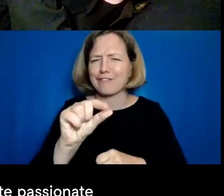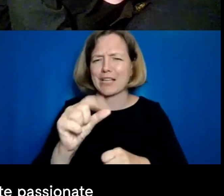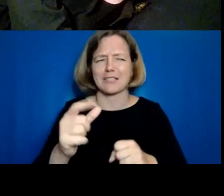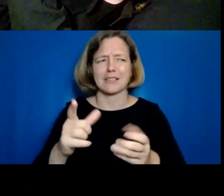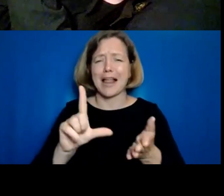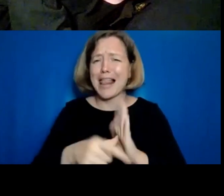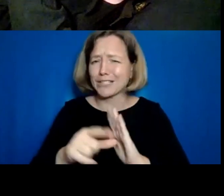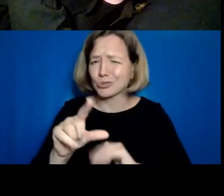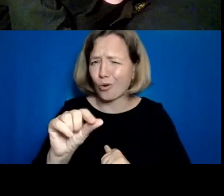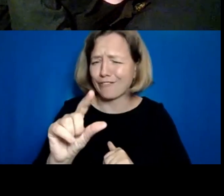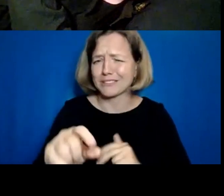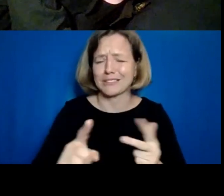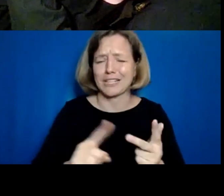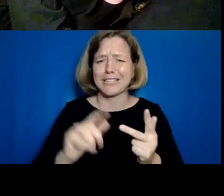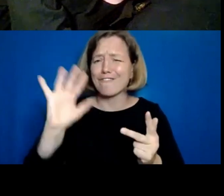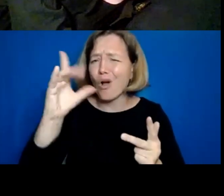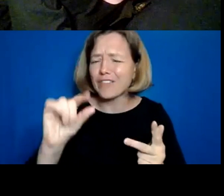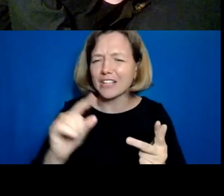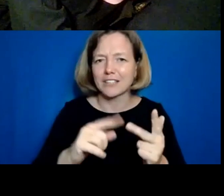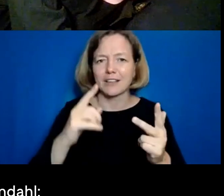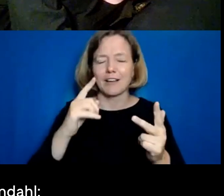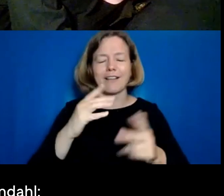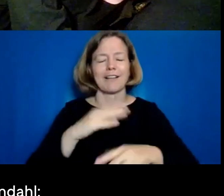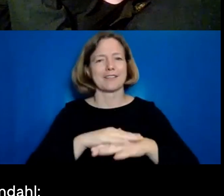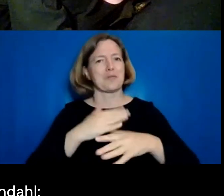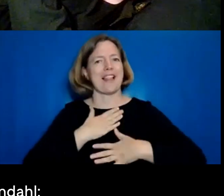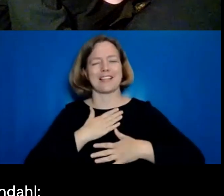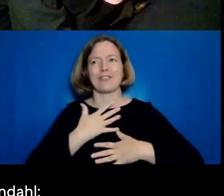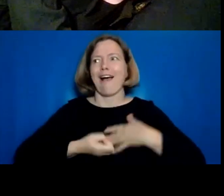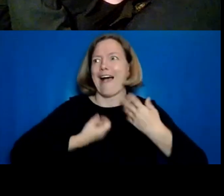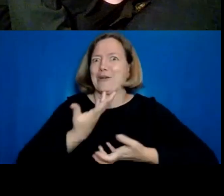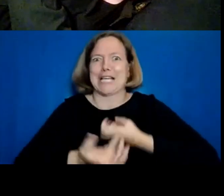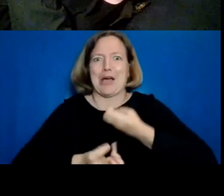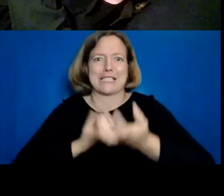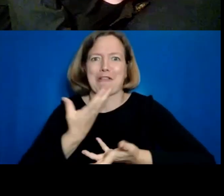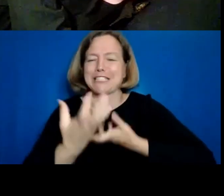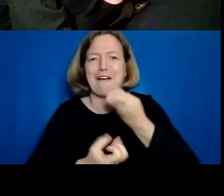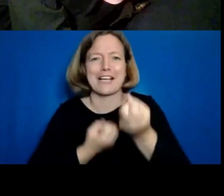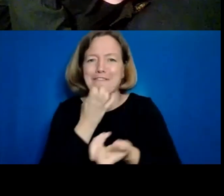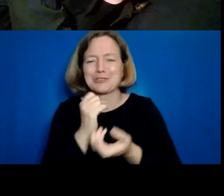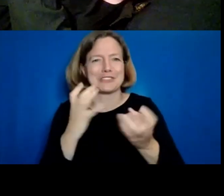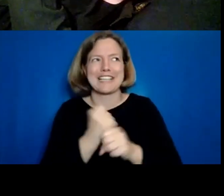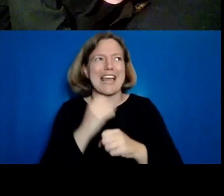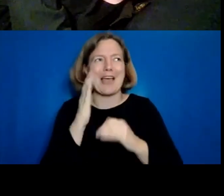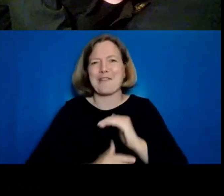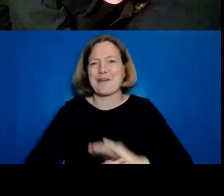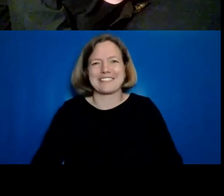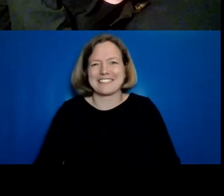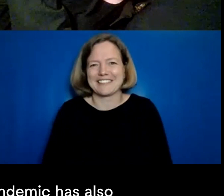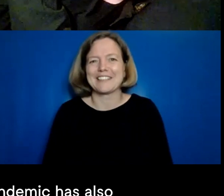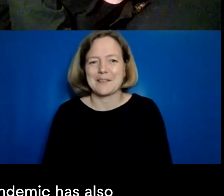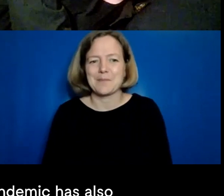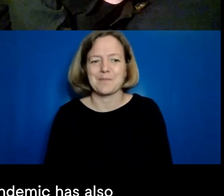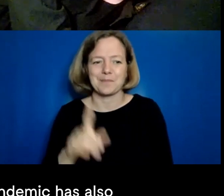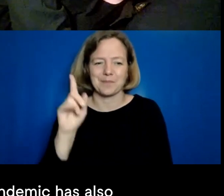question, so maybe that's not so clear. Yeah, this is Carrie. I completely agree with you,